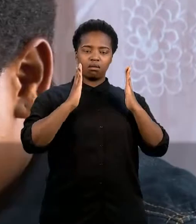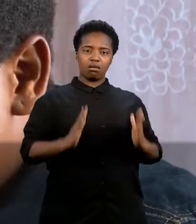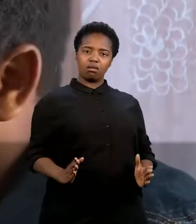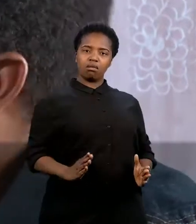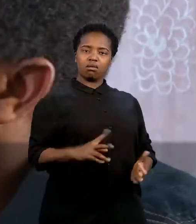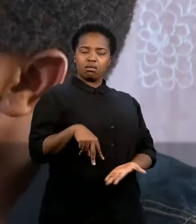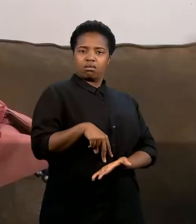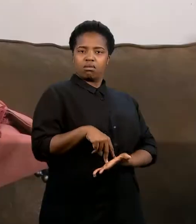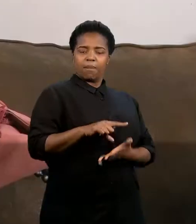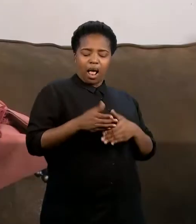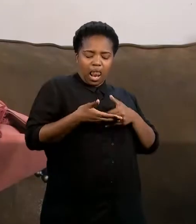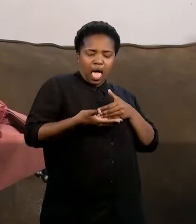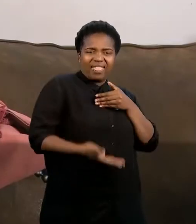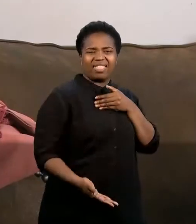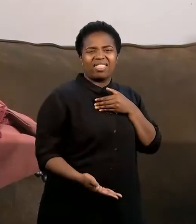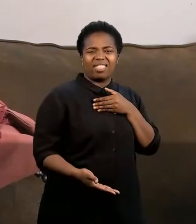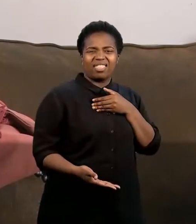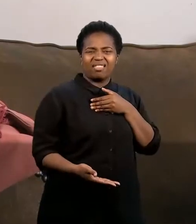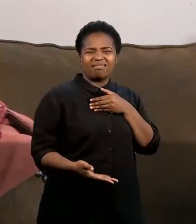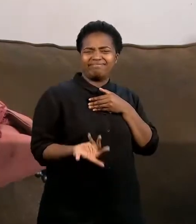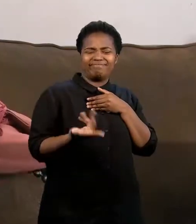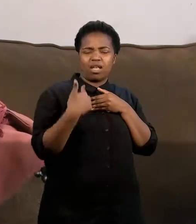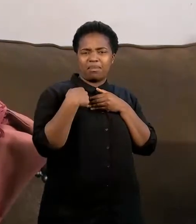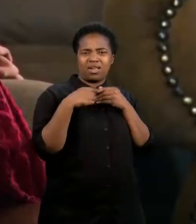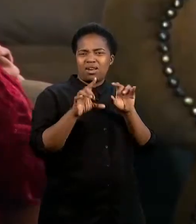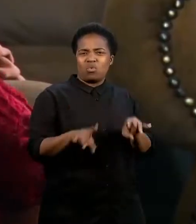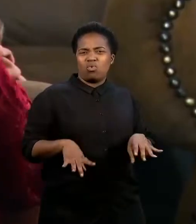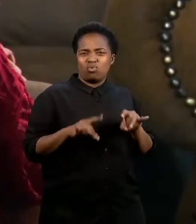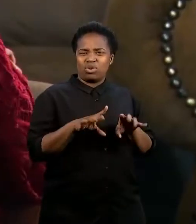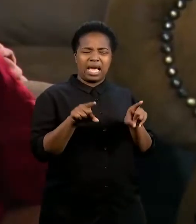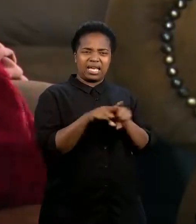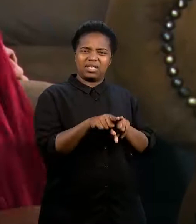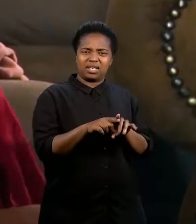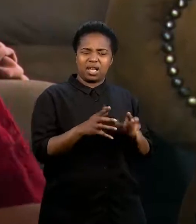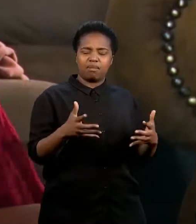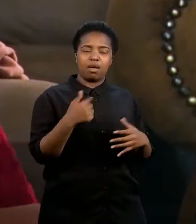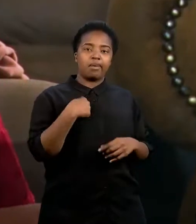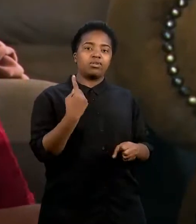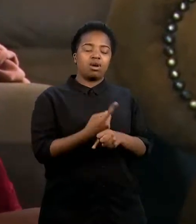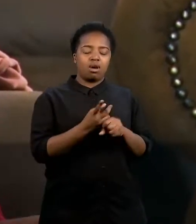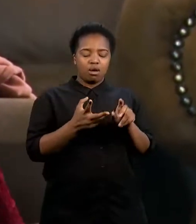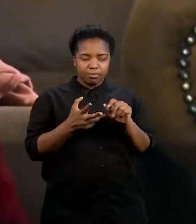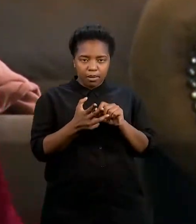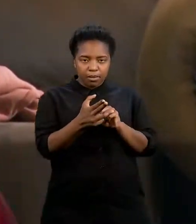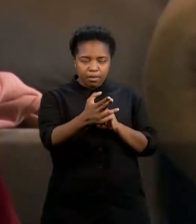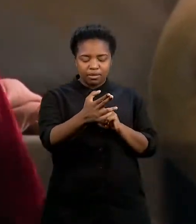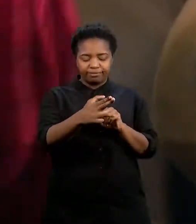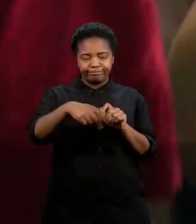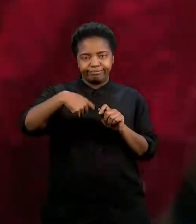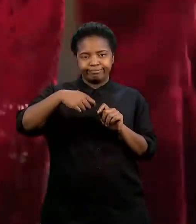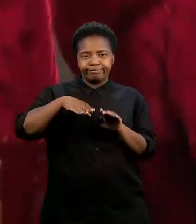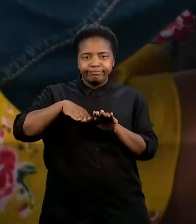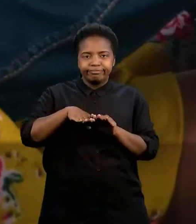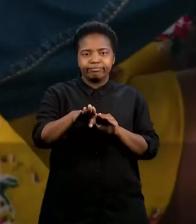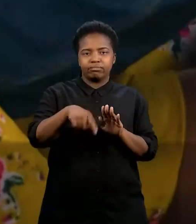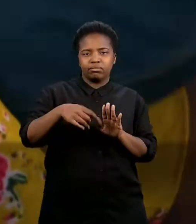mannequin standing, but the length ya how do to lao emi, it's not the same. So I constantly have gore ke adjust the